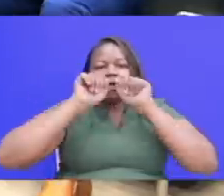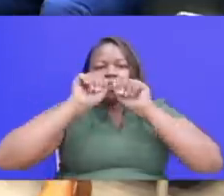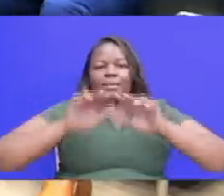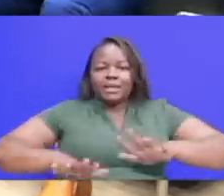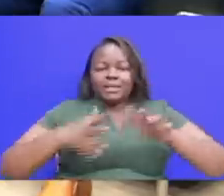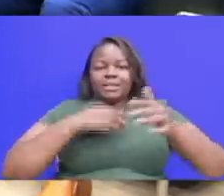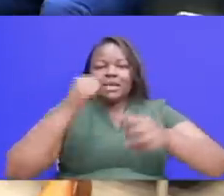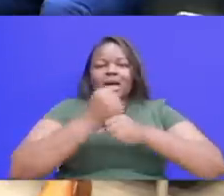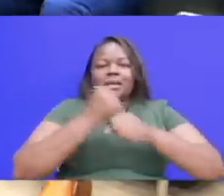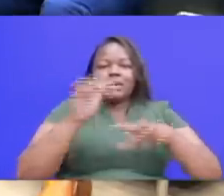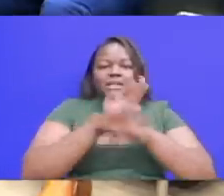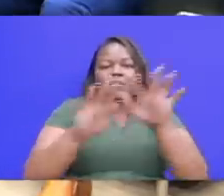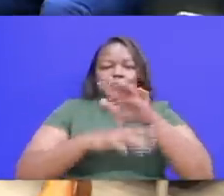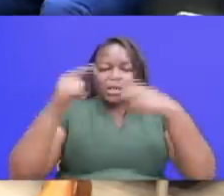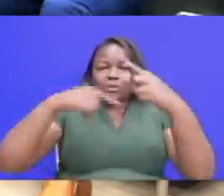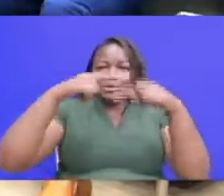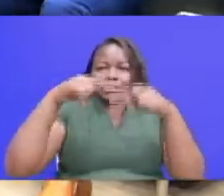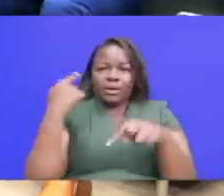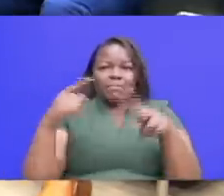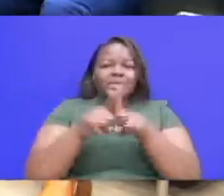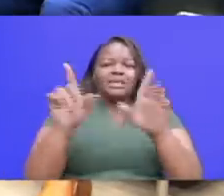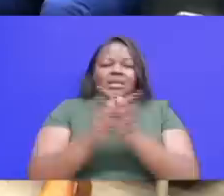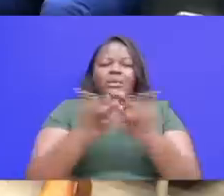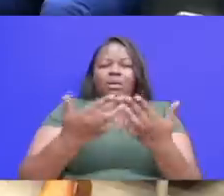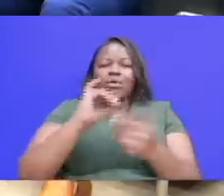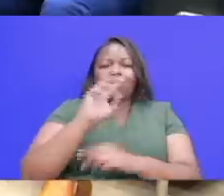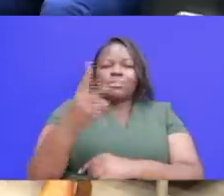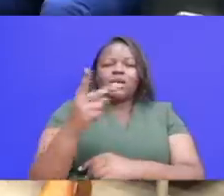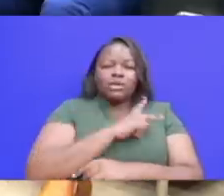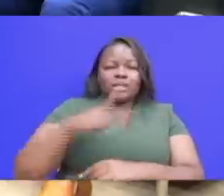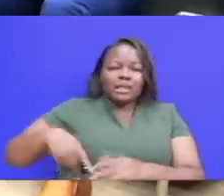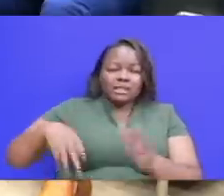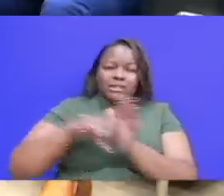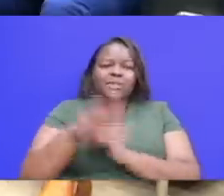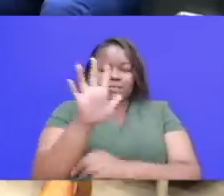makes prosper. He's just like in the book of 2 Kings chapter 5,